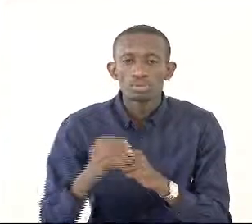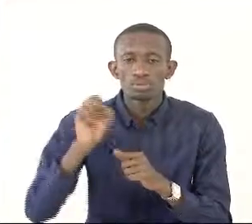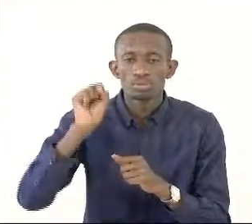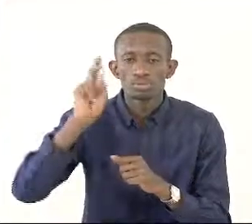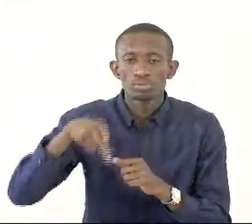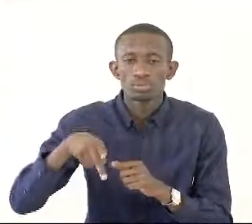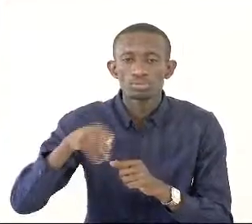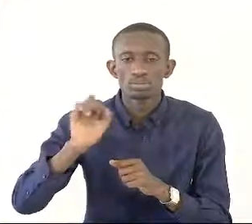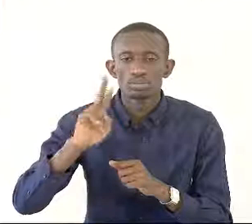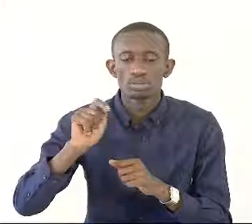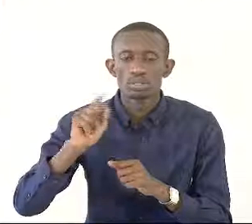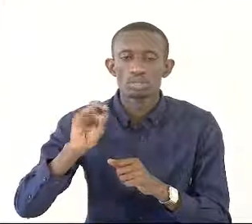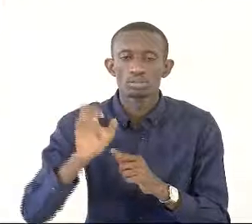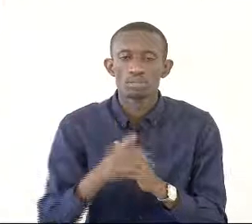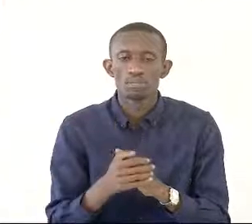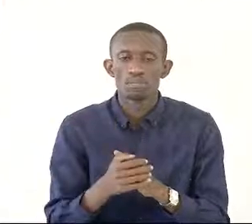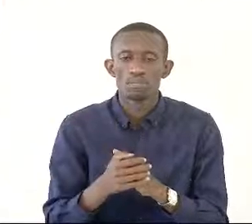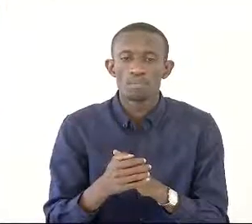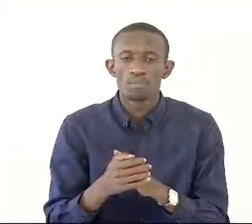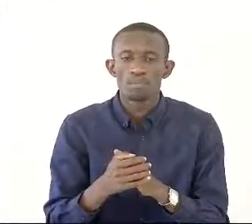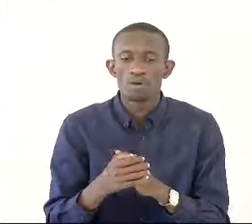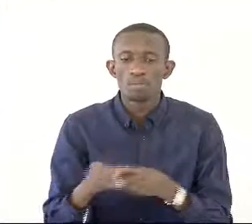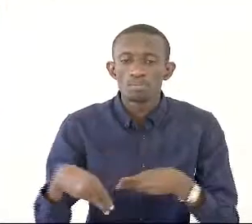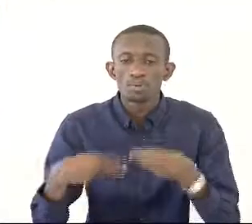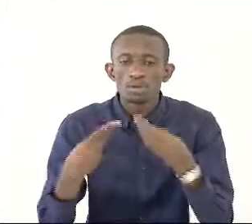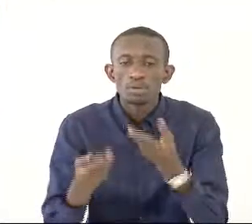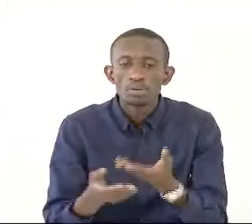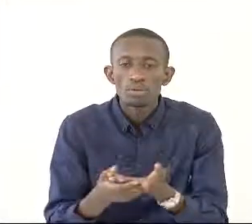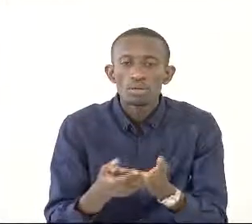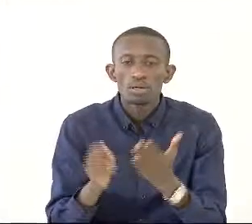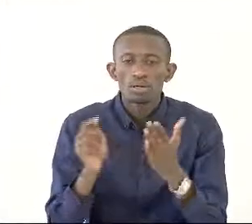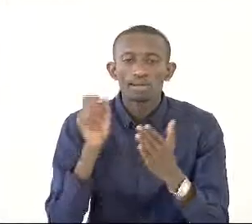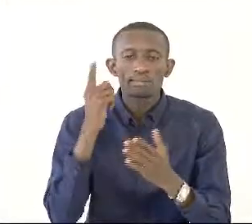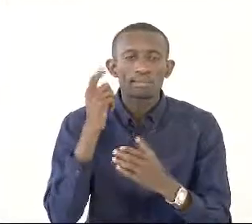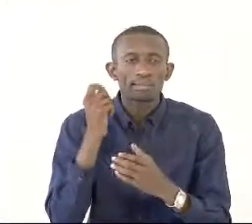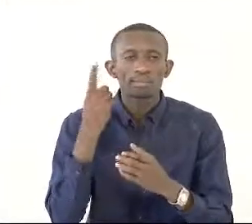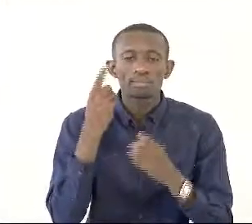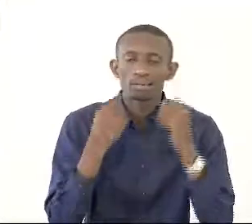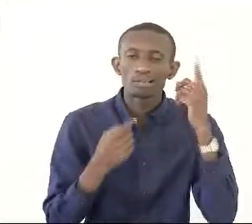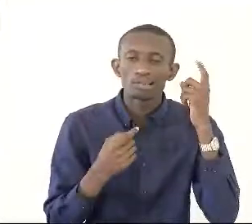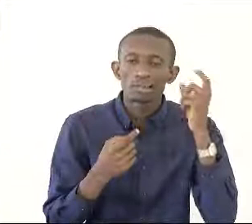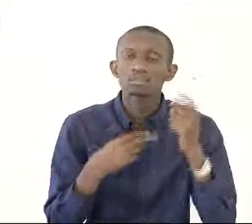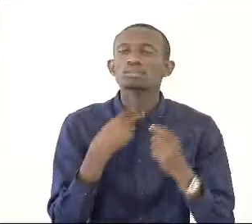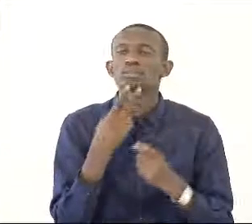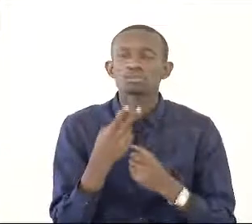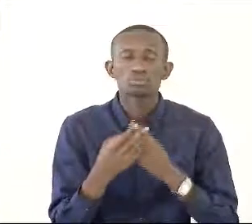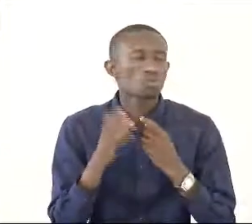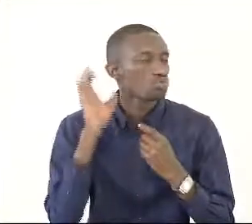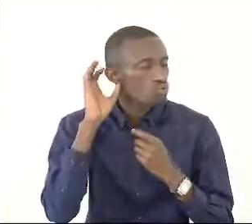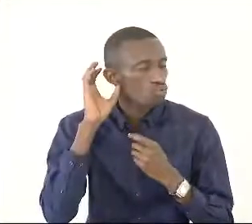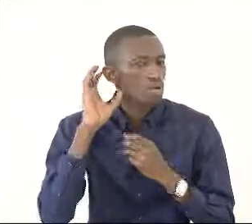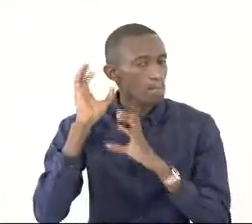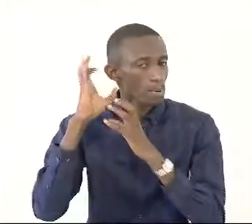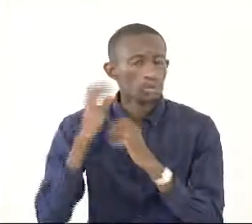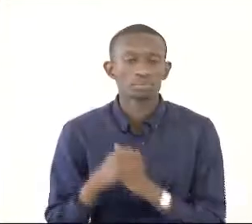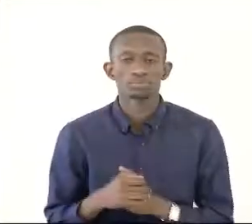You don't have now to get closer to this place. Hope you understand that. Good. Now the next one